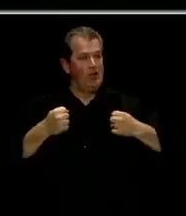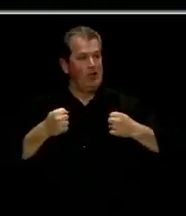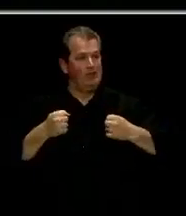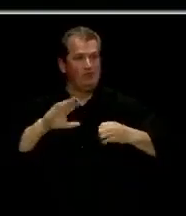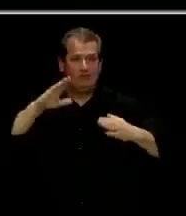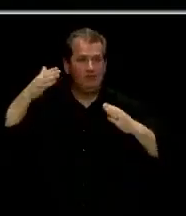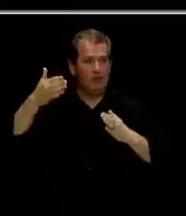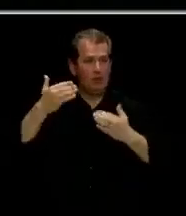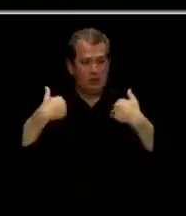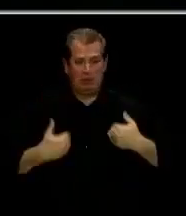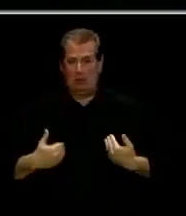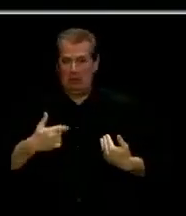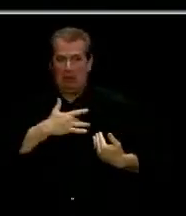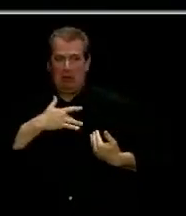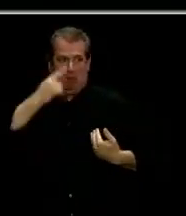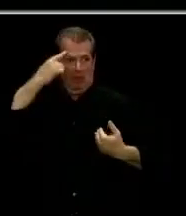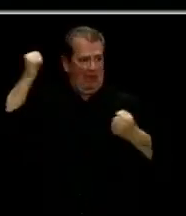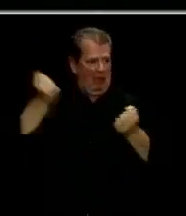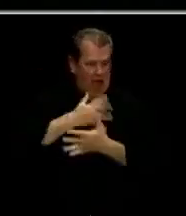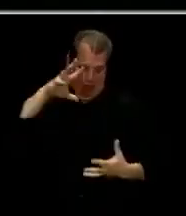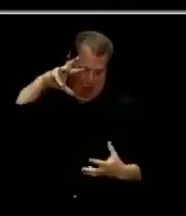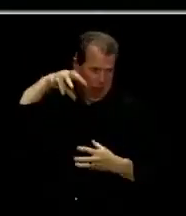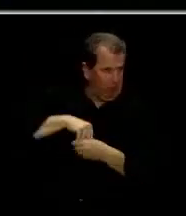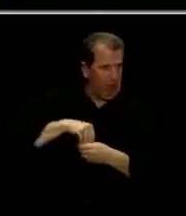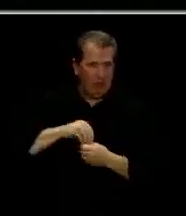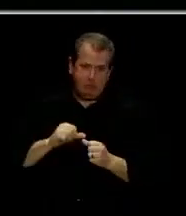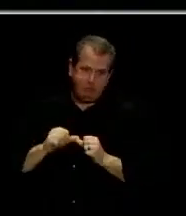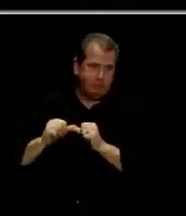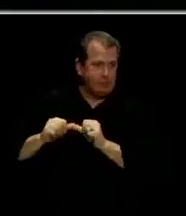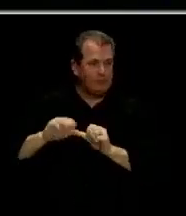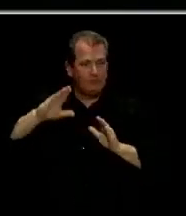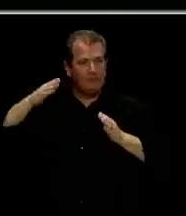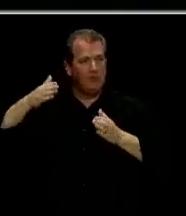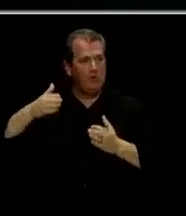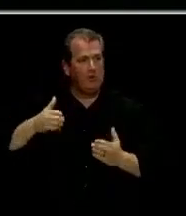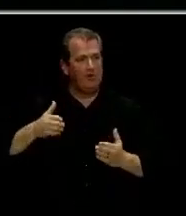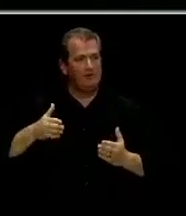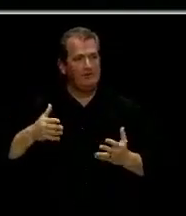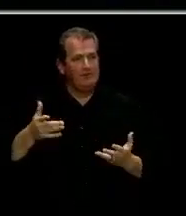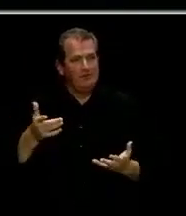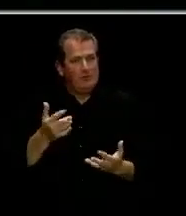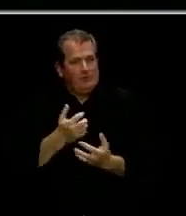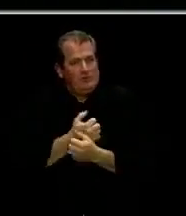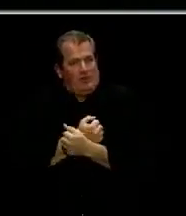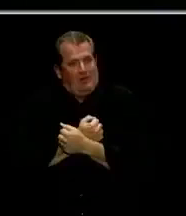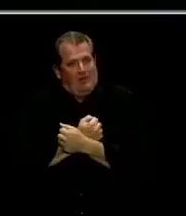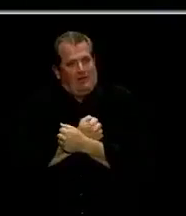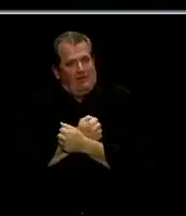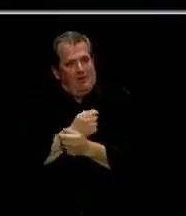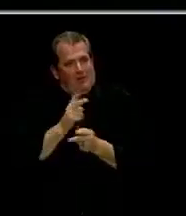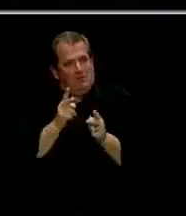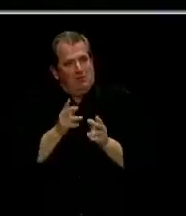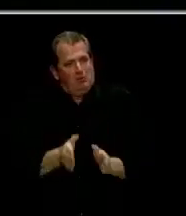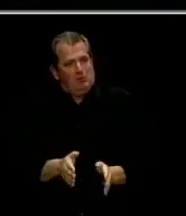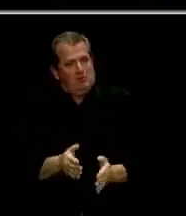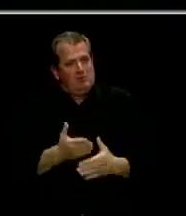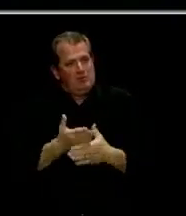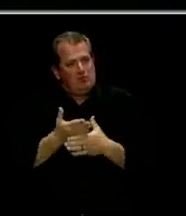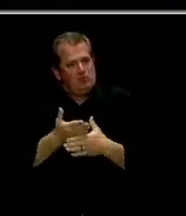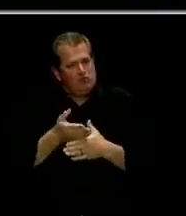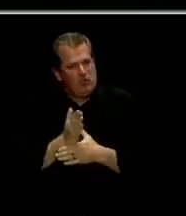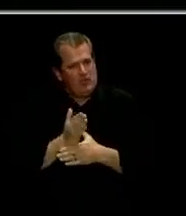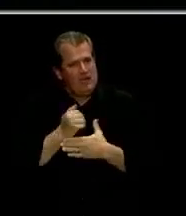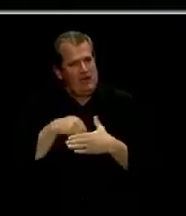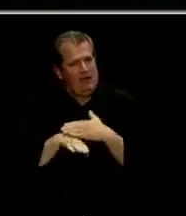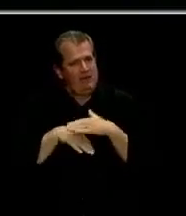soul, with your body, with your heart, with your love for a person's right to have access to